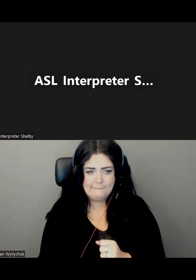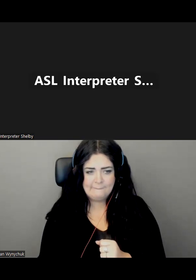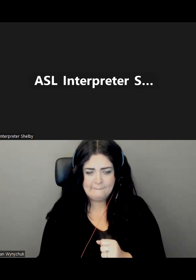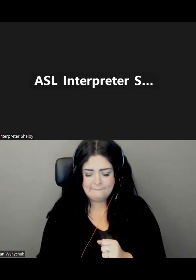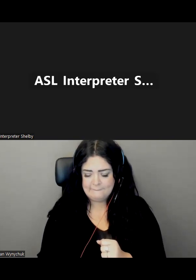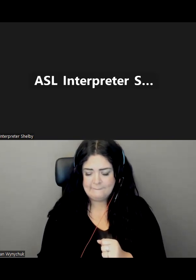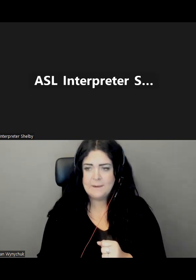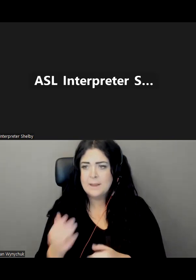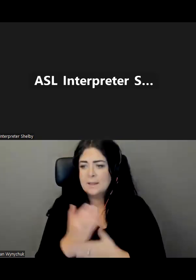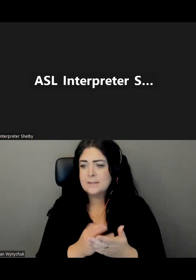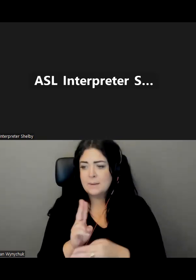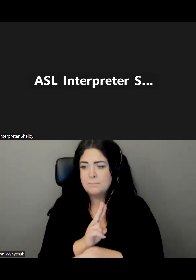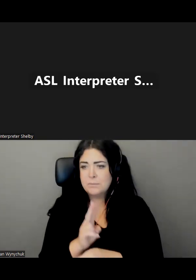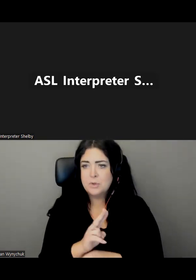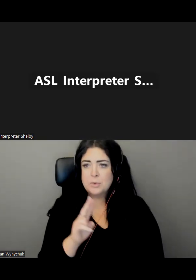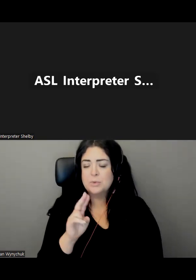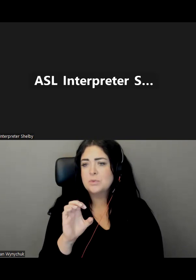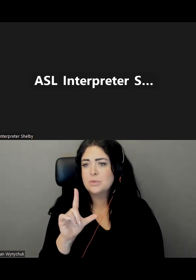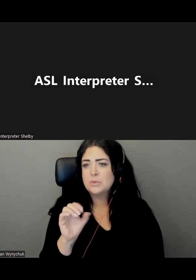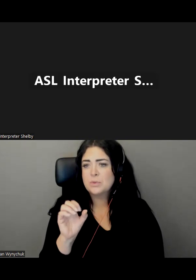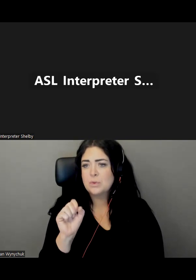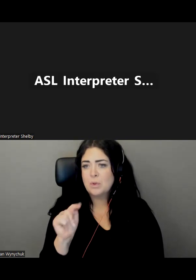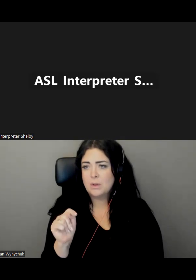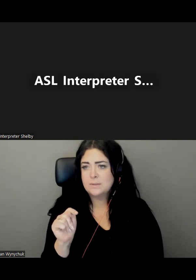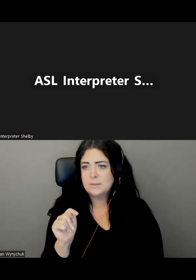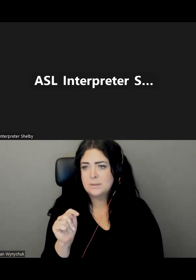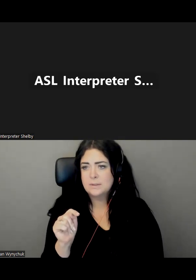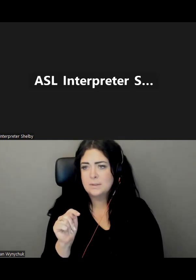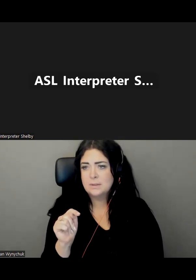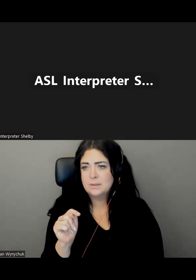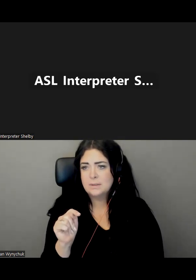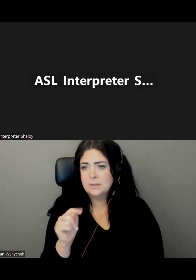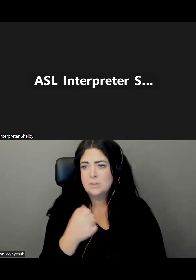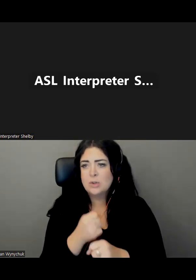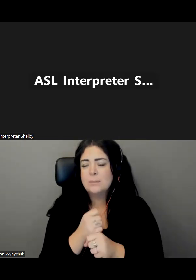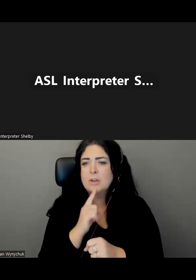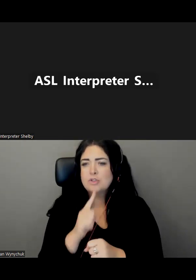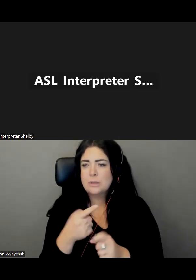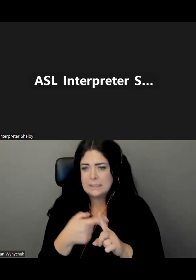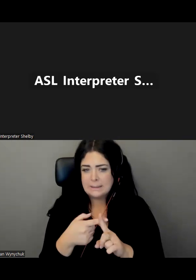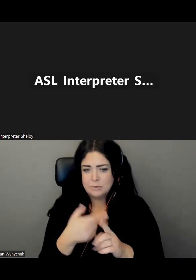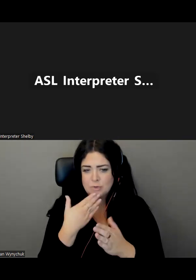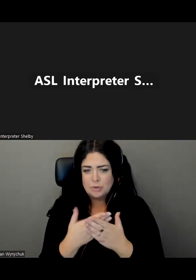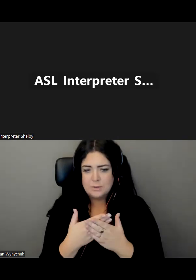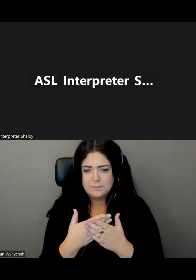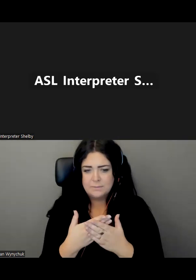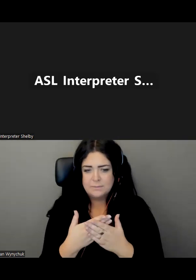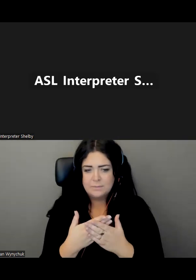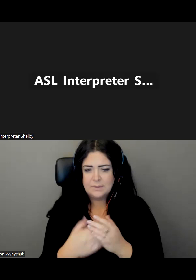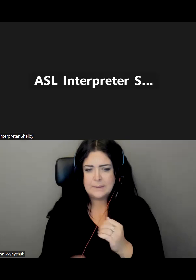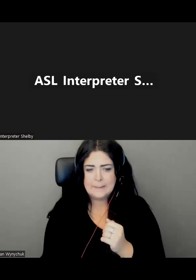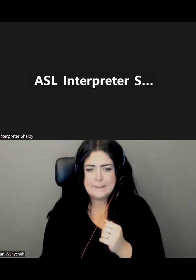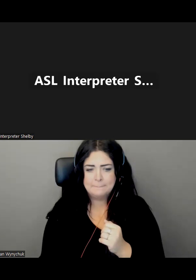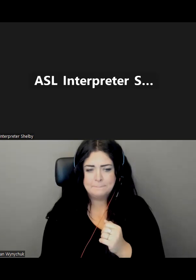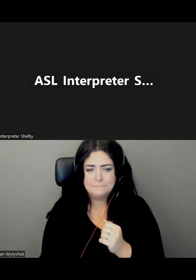comes with the light and everything. You just need to make sure that the actual temperature is good enough. So we've had people